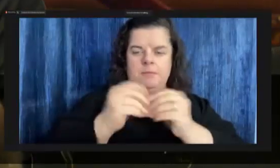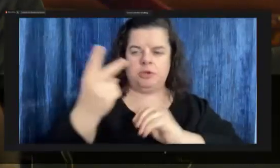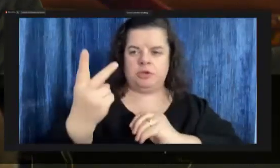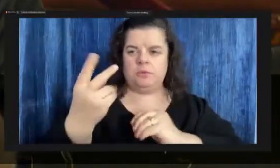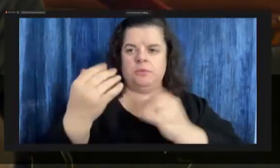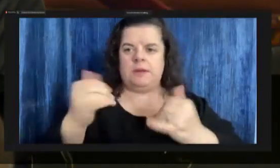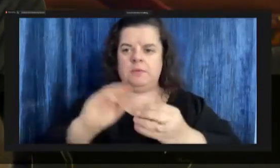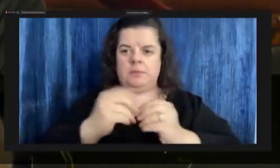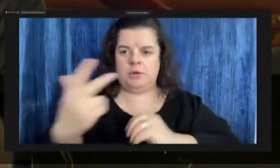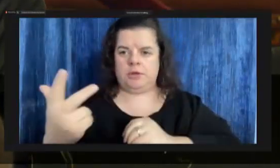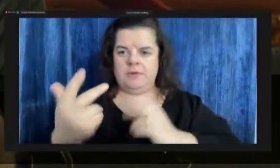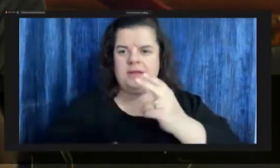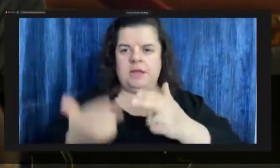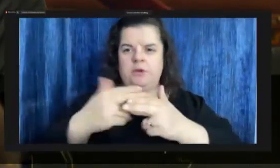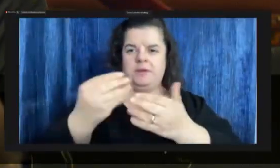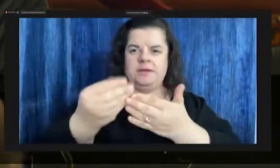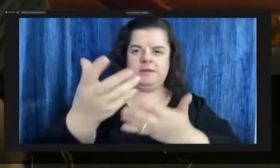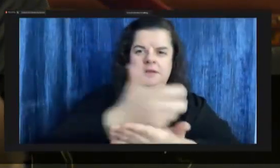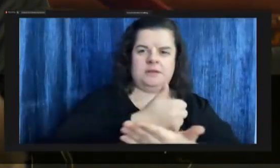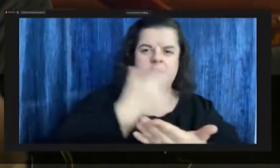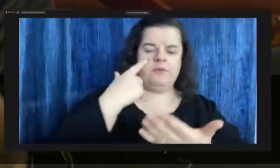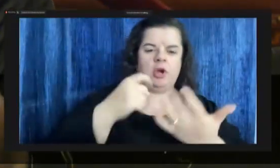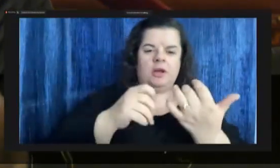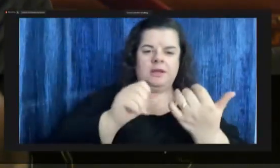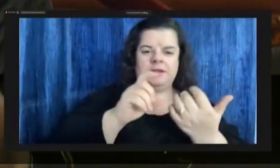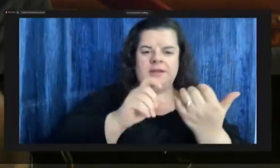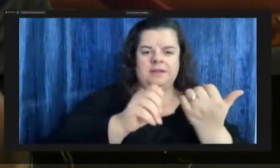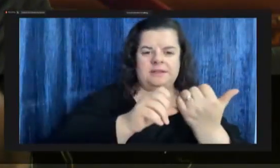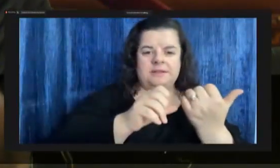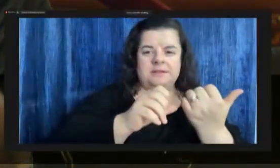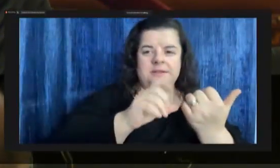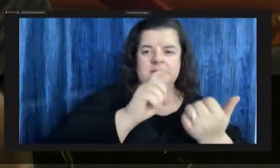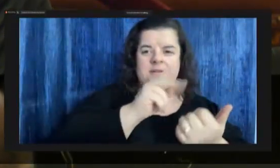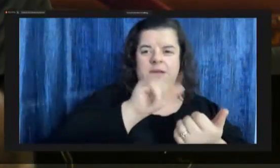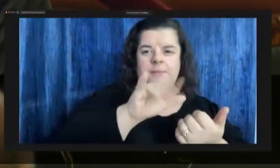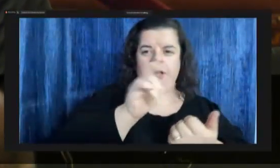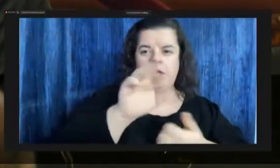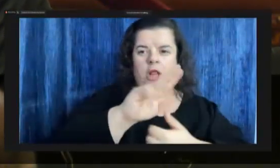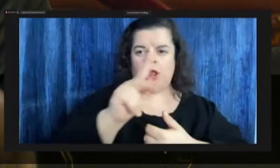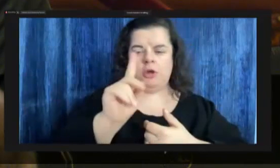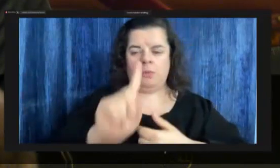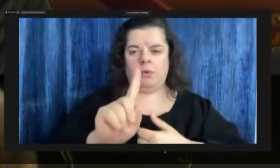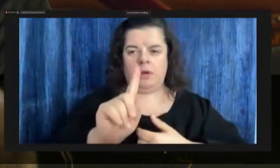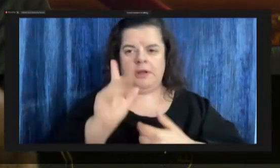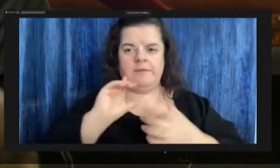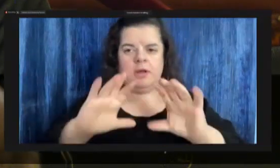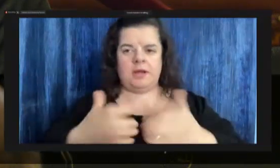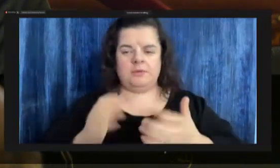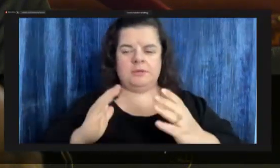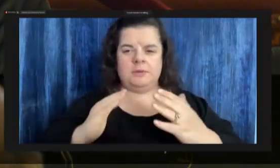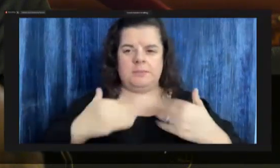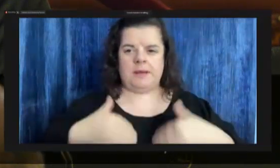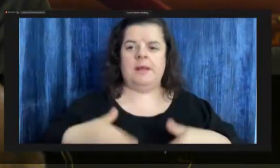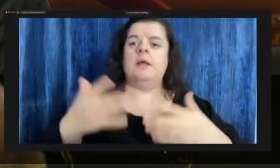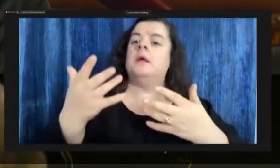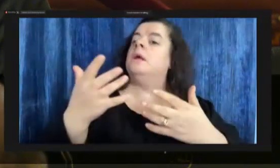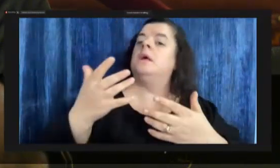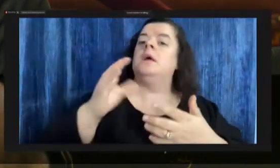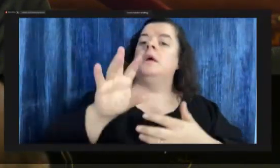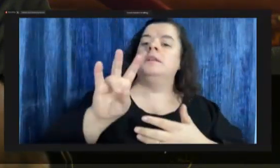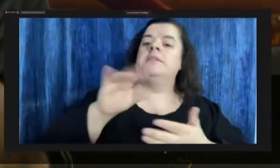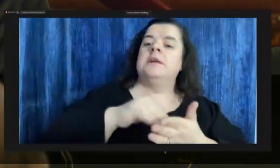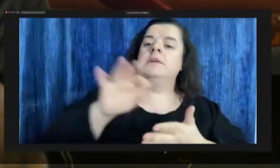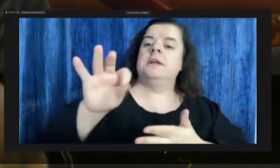3 is to increase the salary for Deputy Clerk 1 in the Council as a Body budget, which is a $7,948